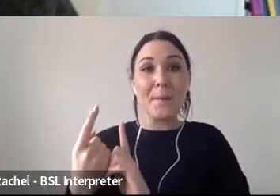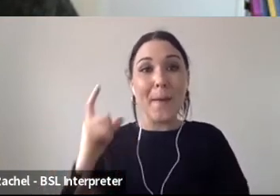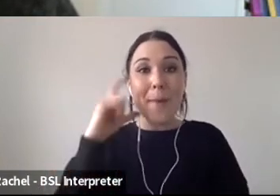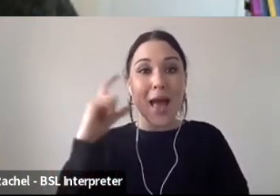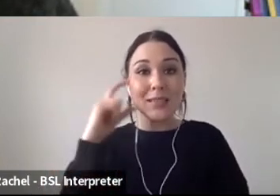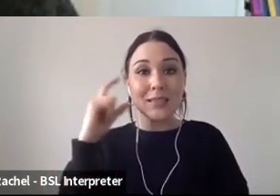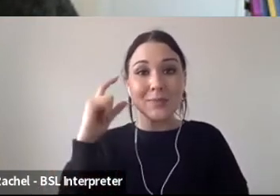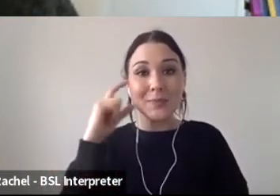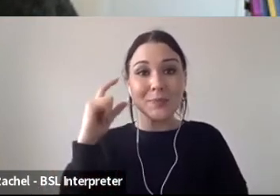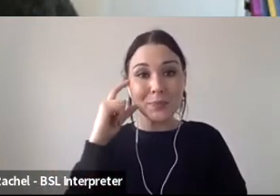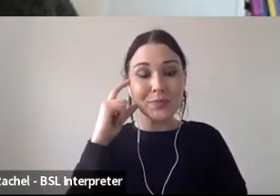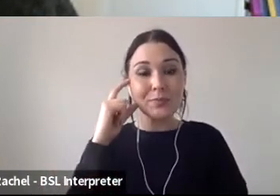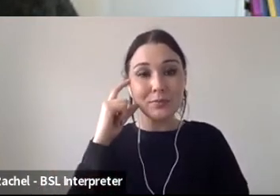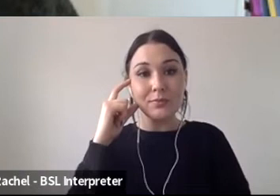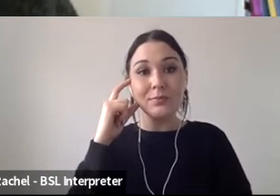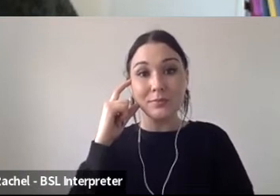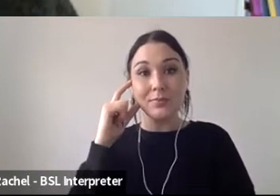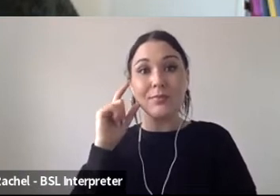and that